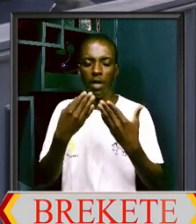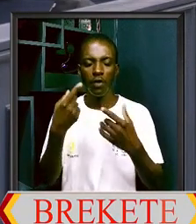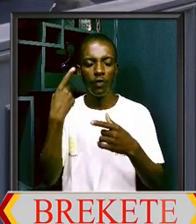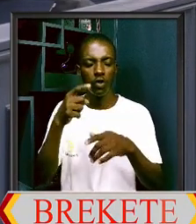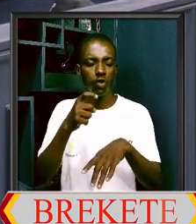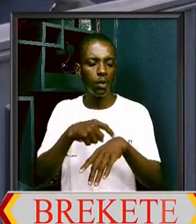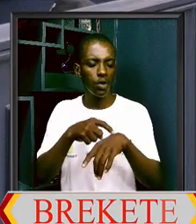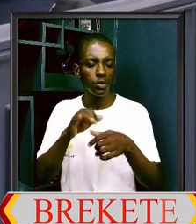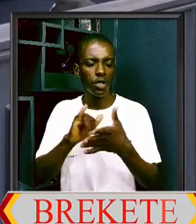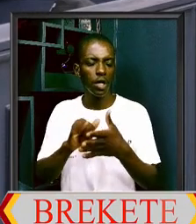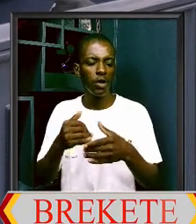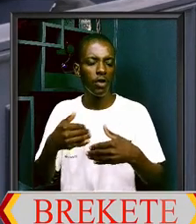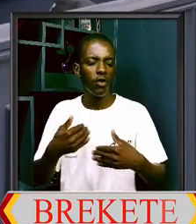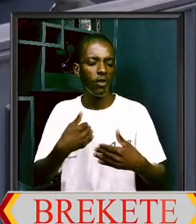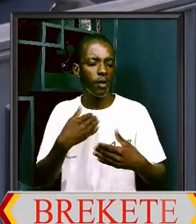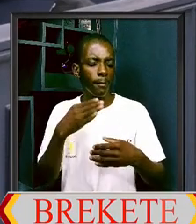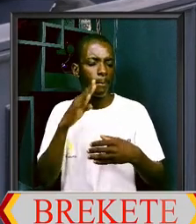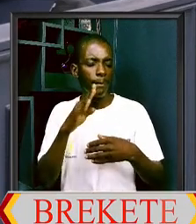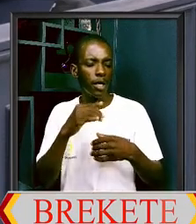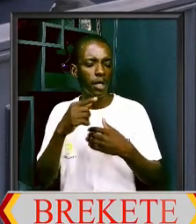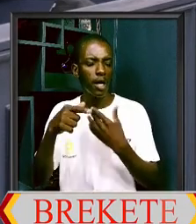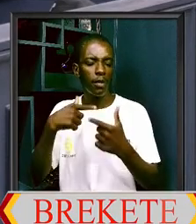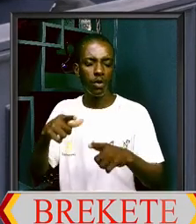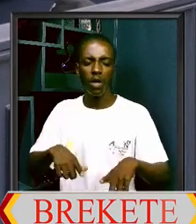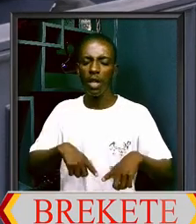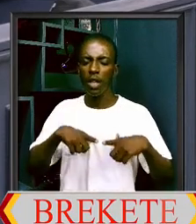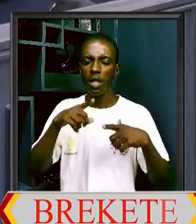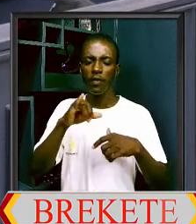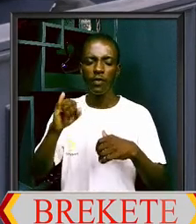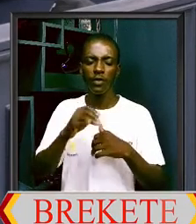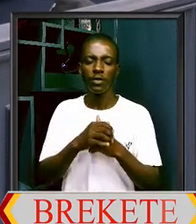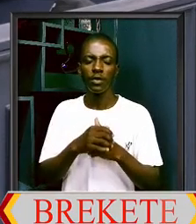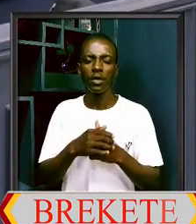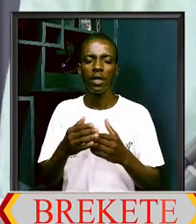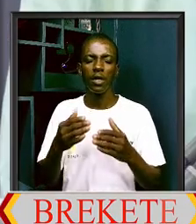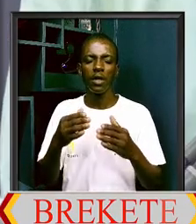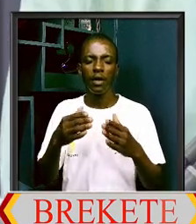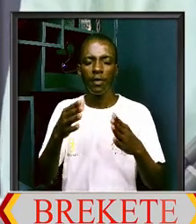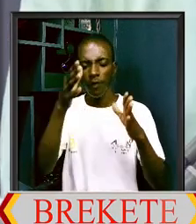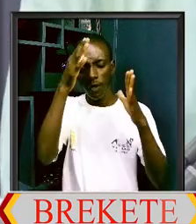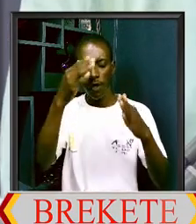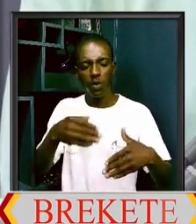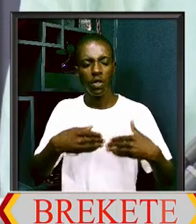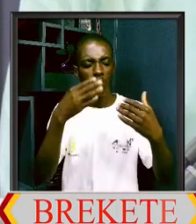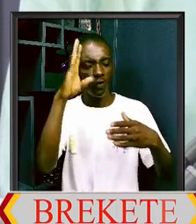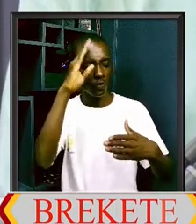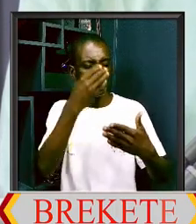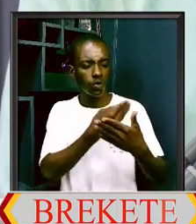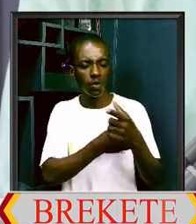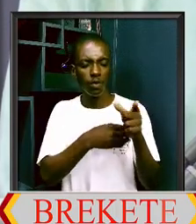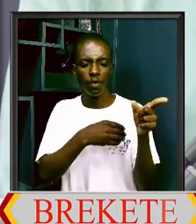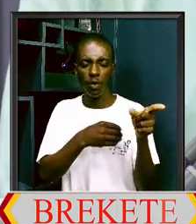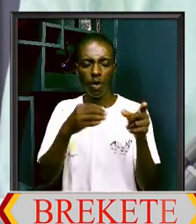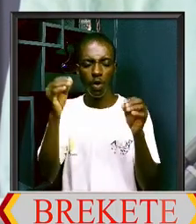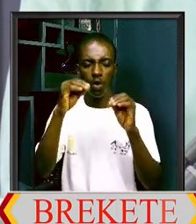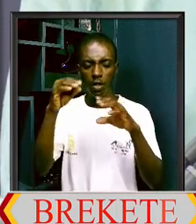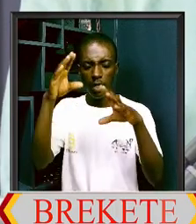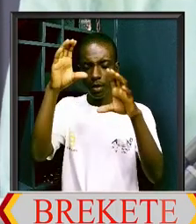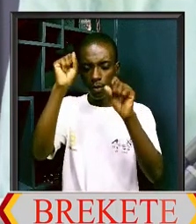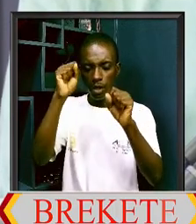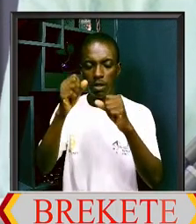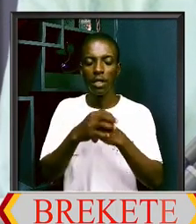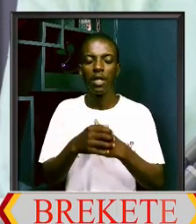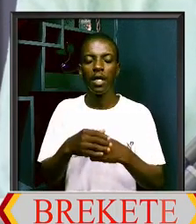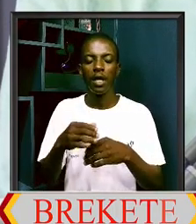opportunity that you have made that we are still among the living father we hand over your son ordinary